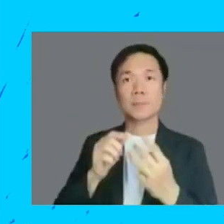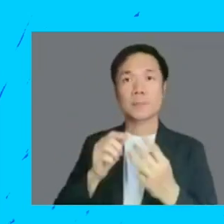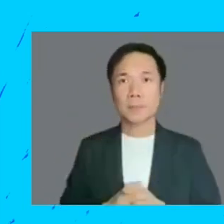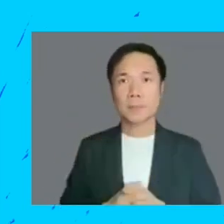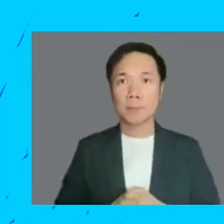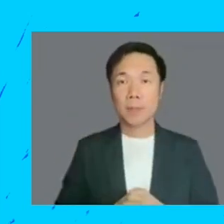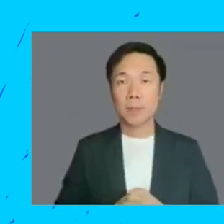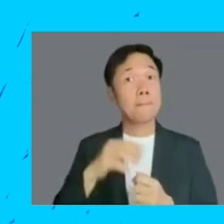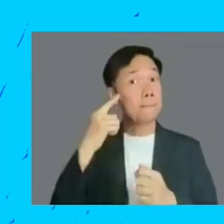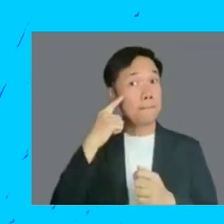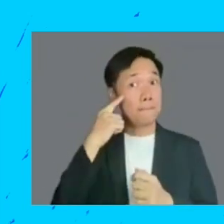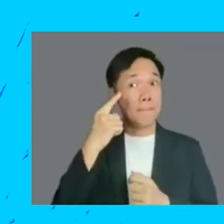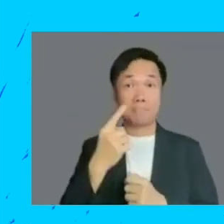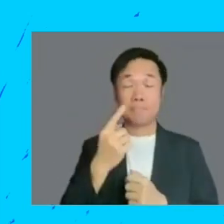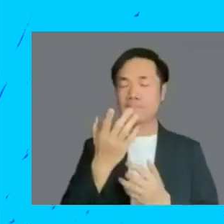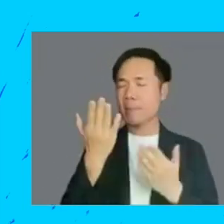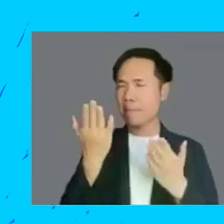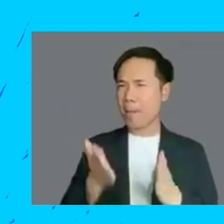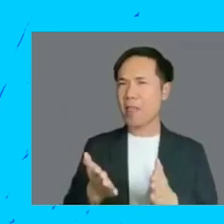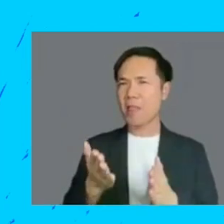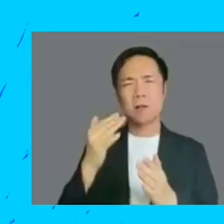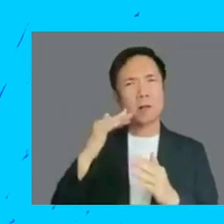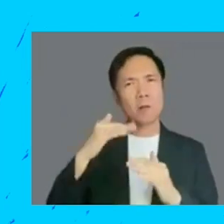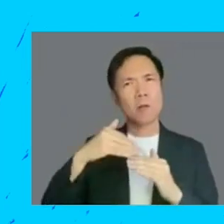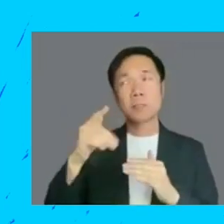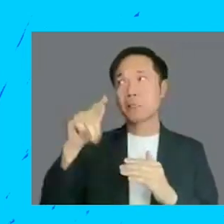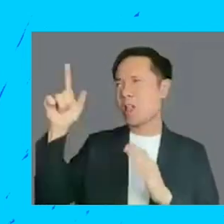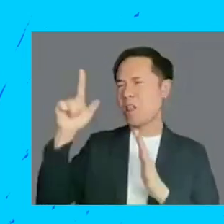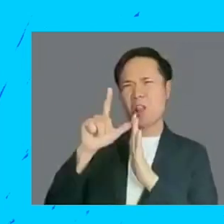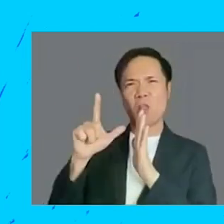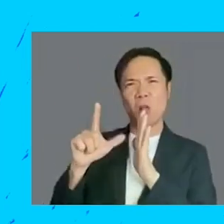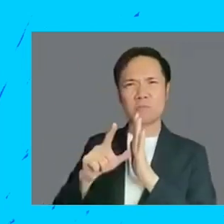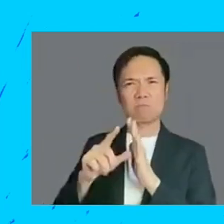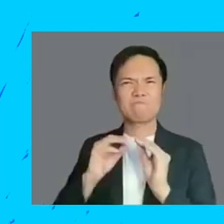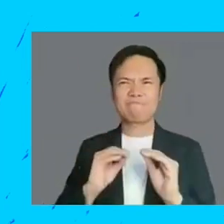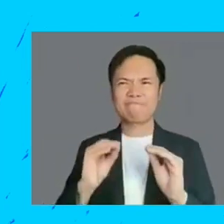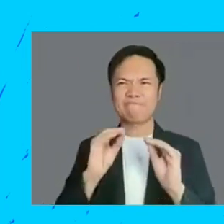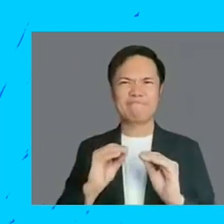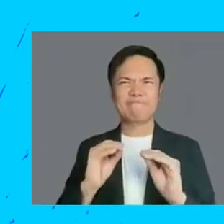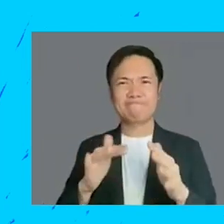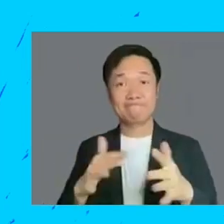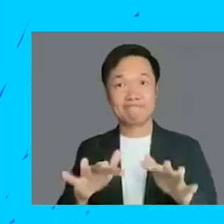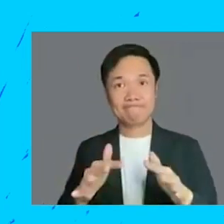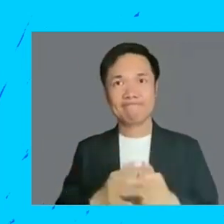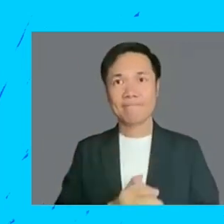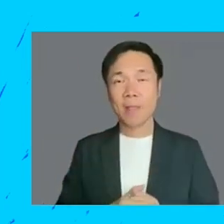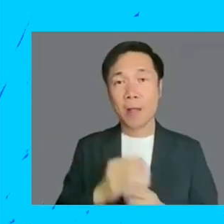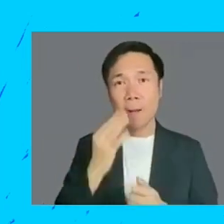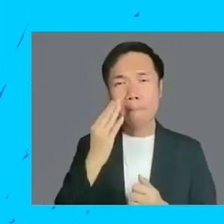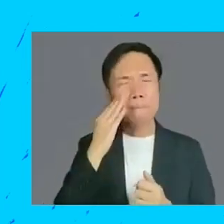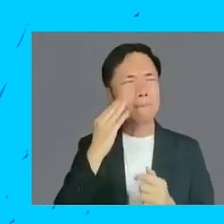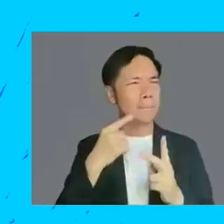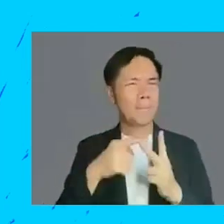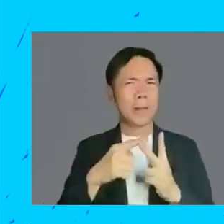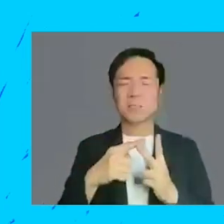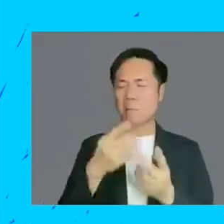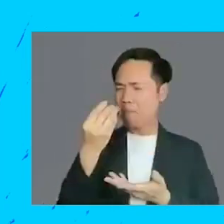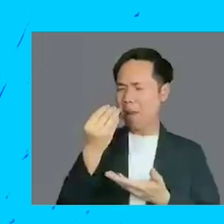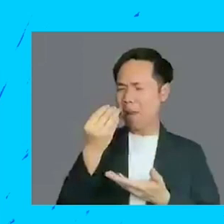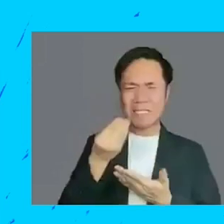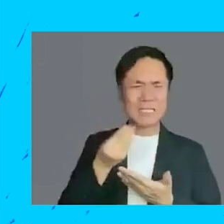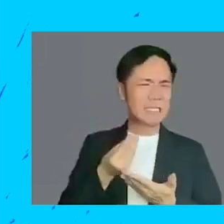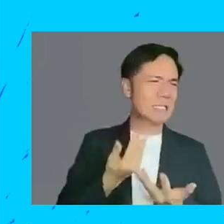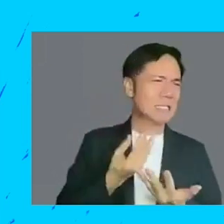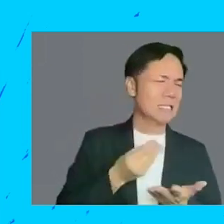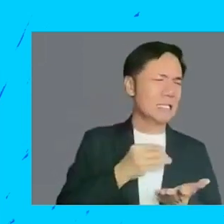the legal and, you know, the poor legislative constraints and financial barriers